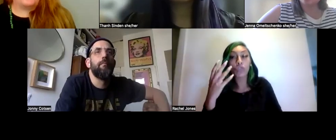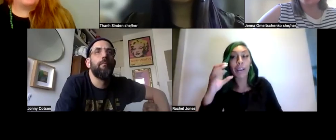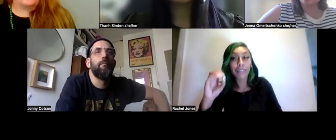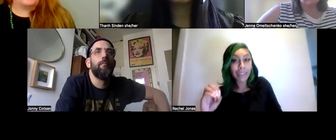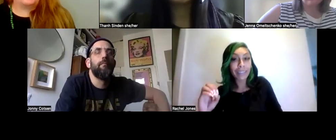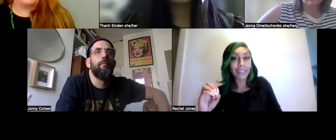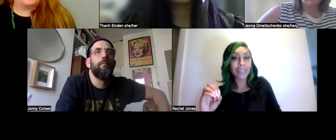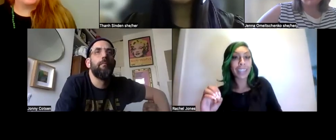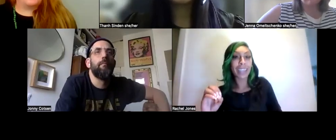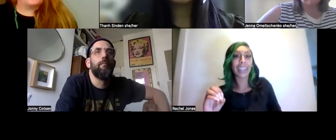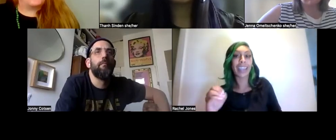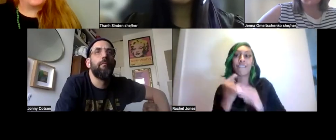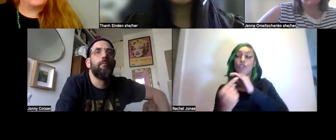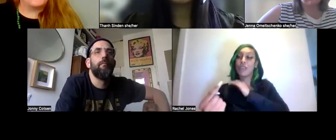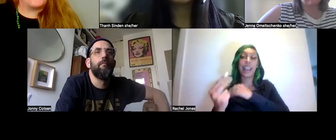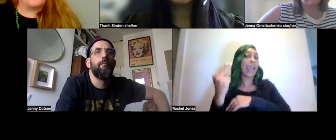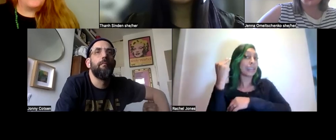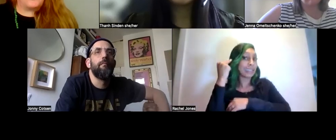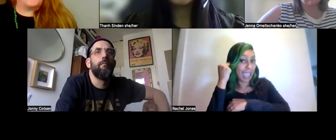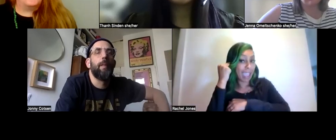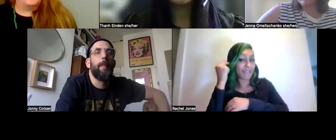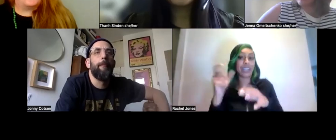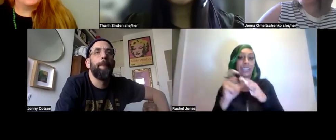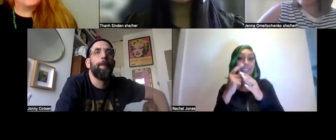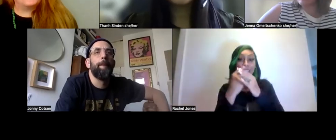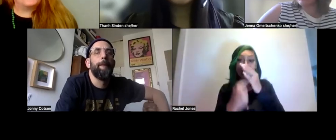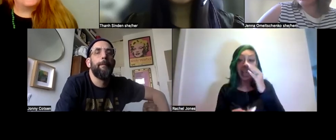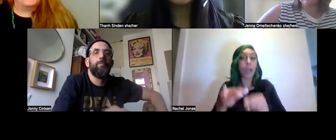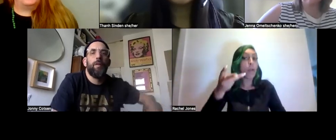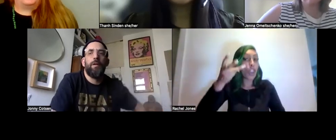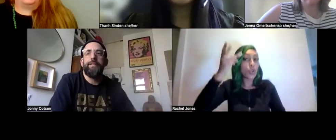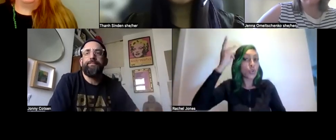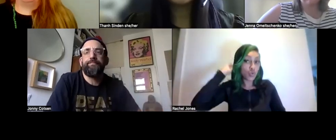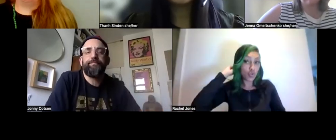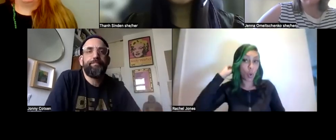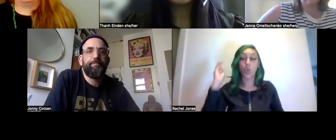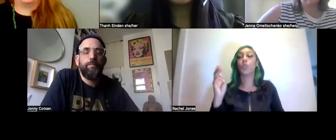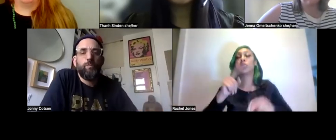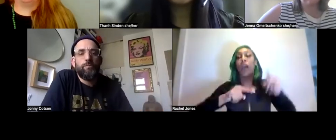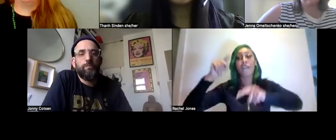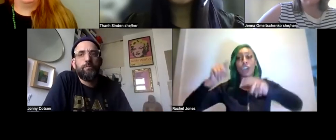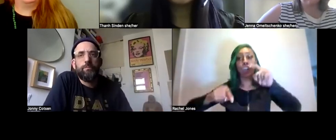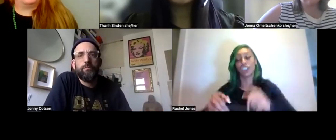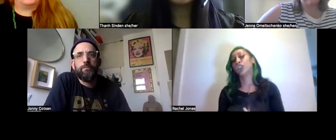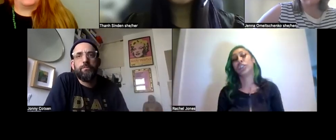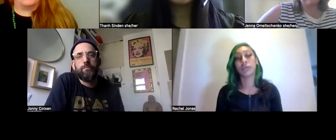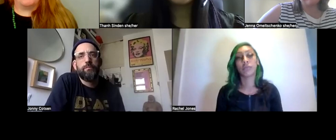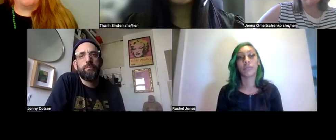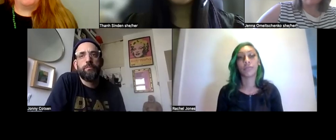250 of those freelancers are deaf, disabled, neurodivergent artists. And we have